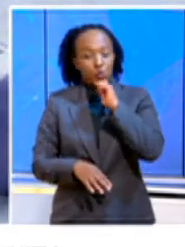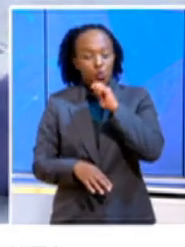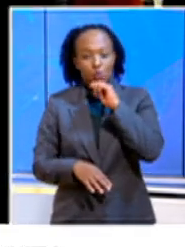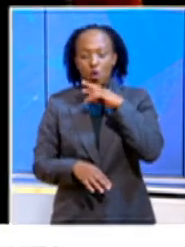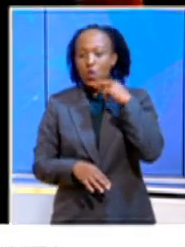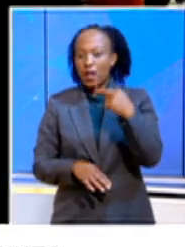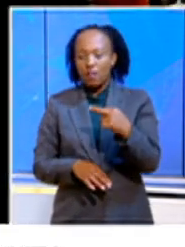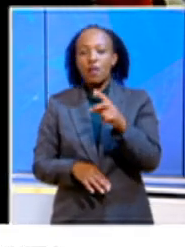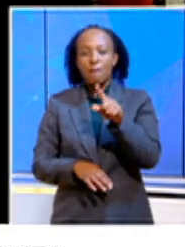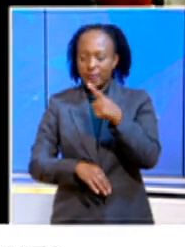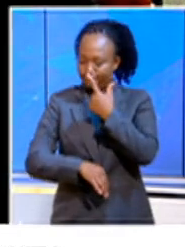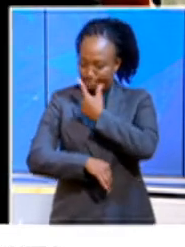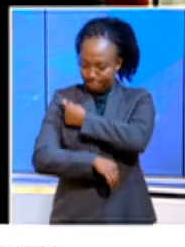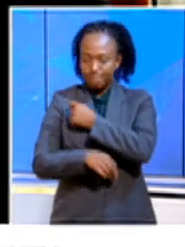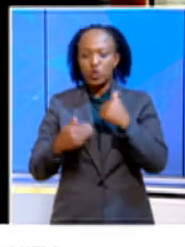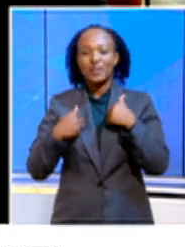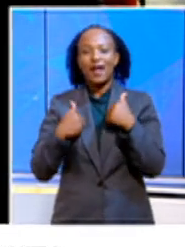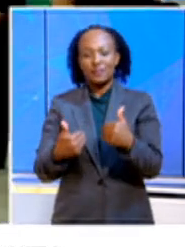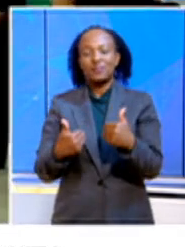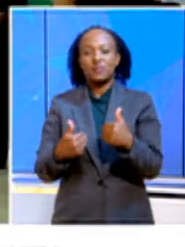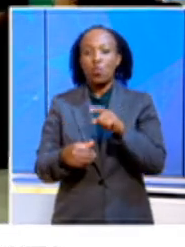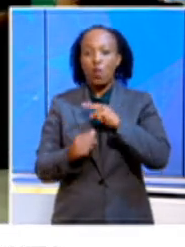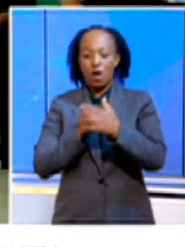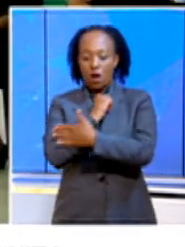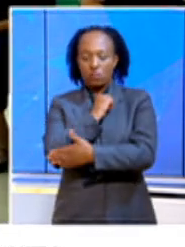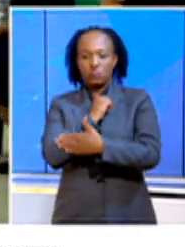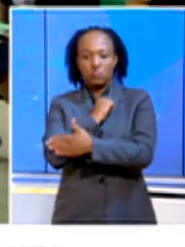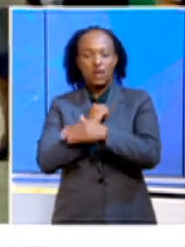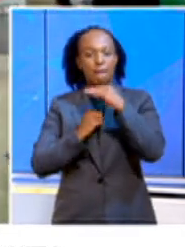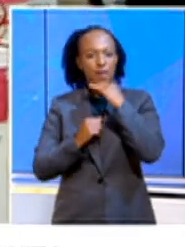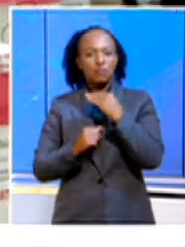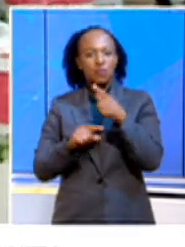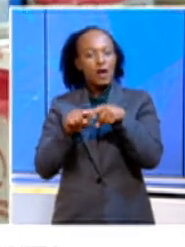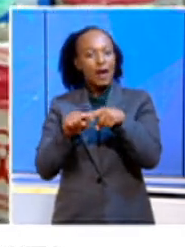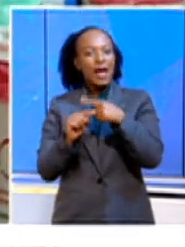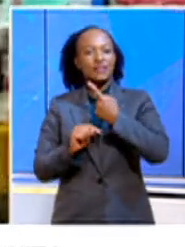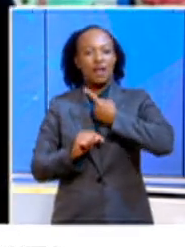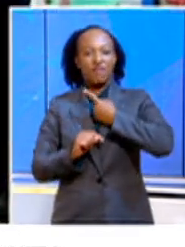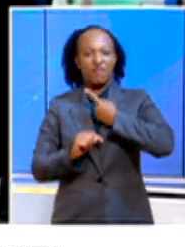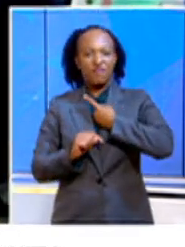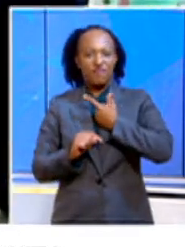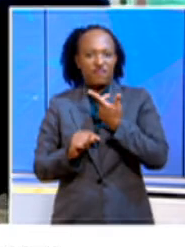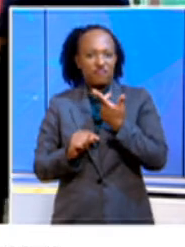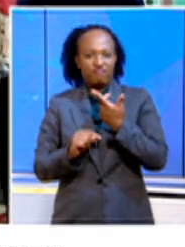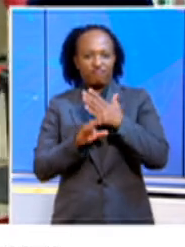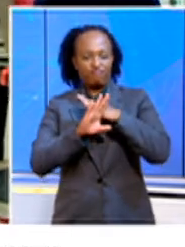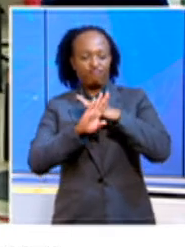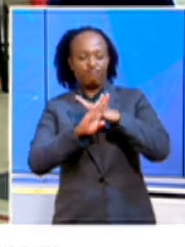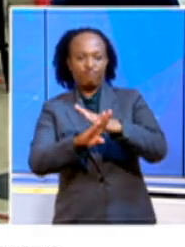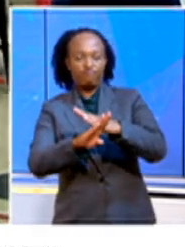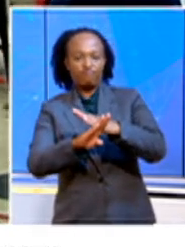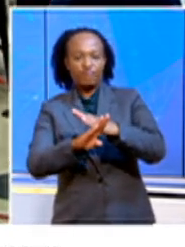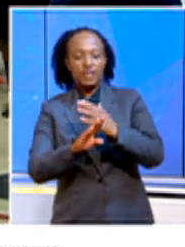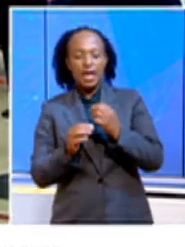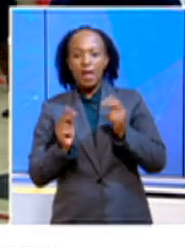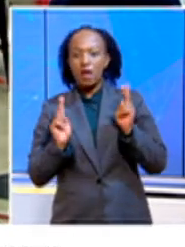this rollout actually begins, is that the country will effectively have to rely on natural infection to reach herd immunity.